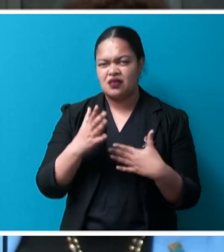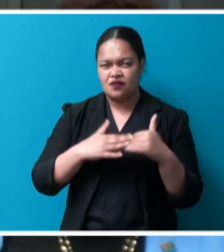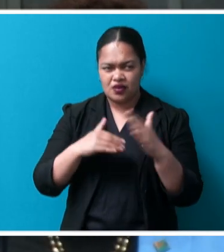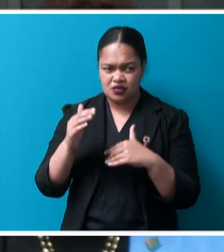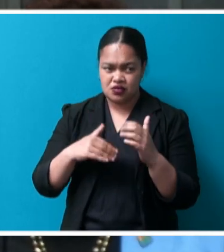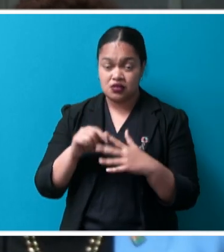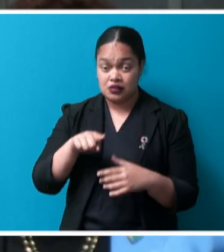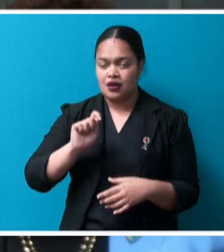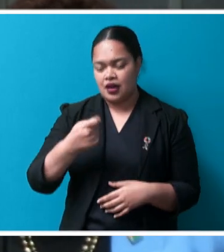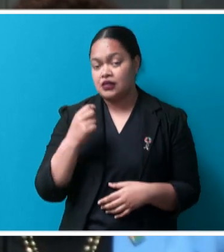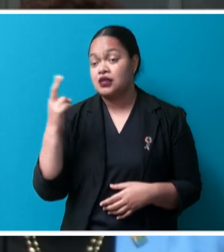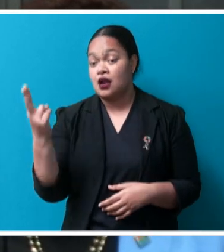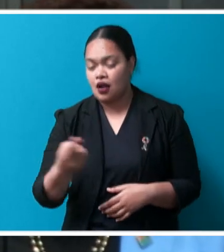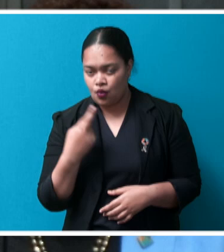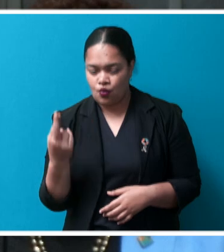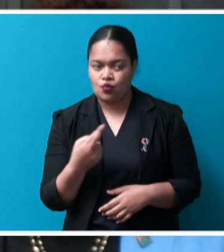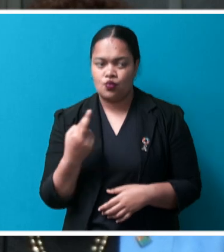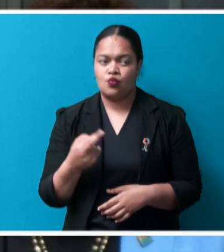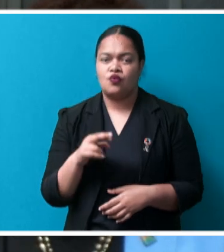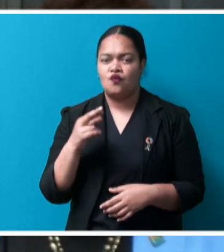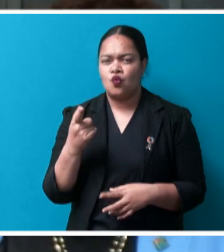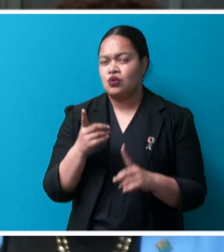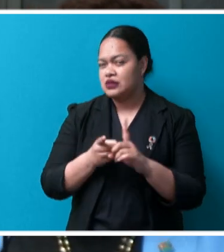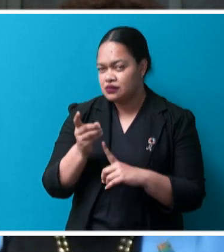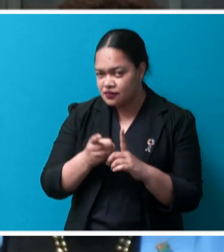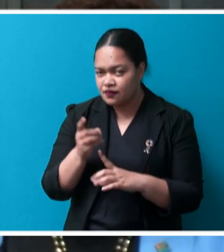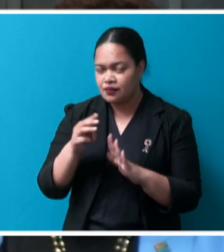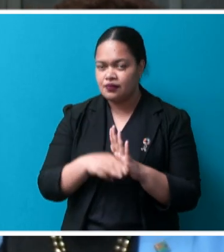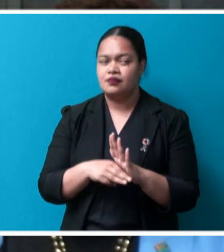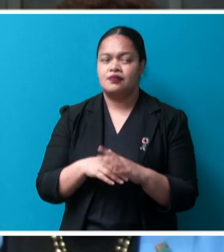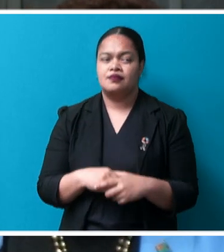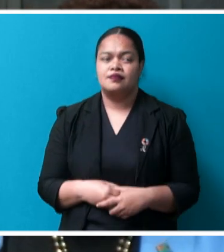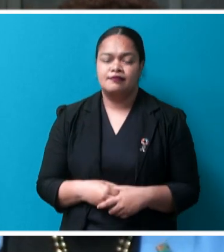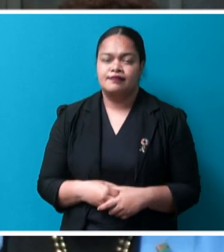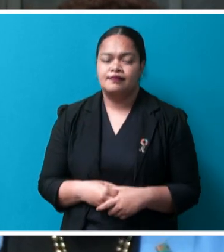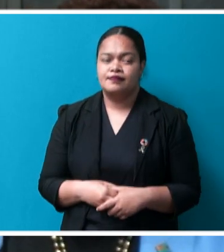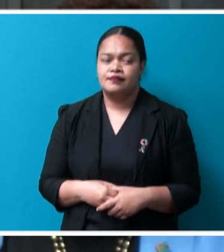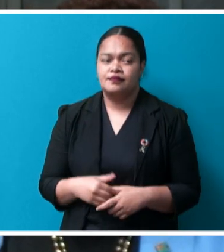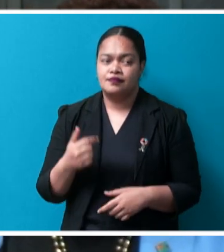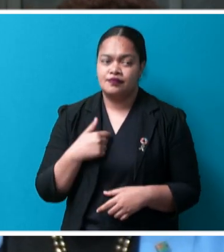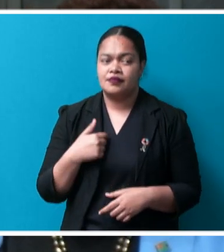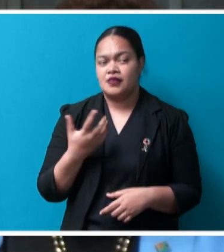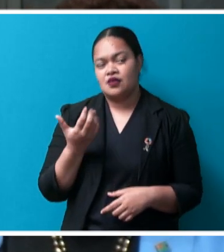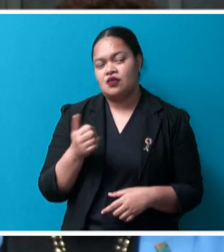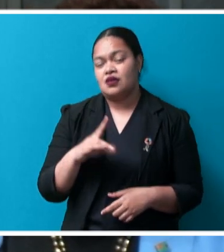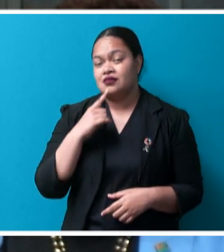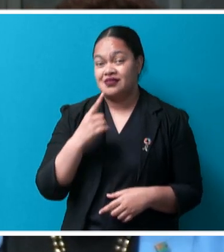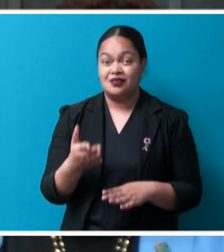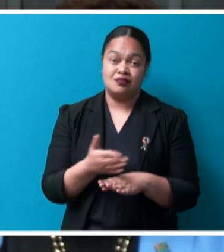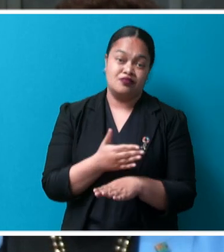next phase that in terms of the development of that site to ensure that I had mentioned earlier,